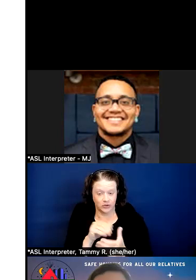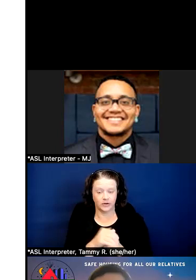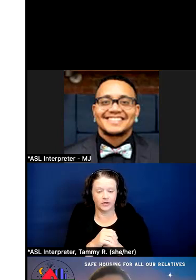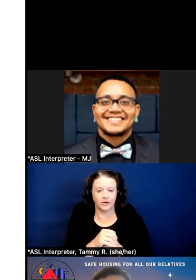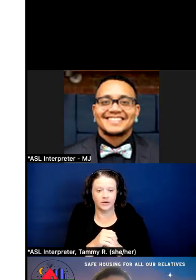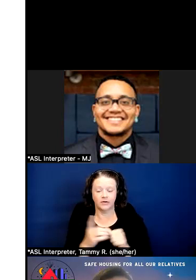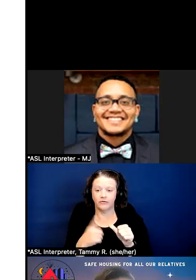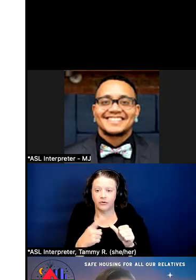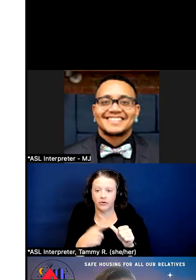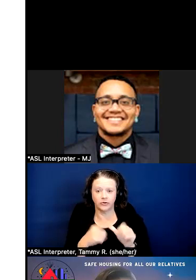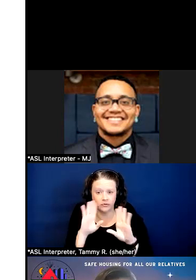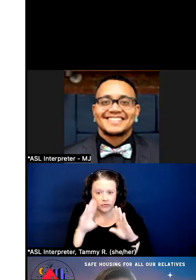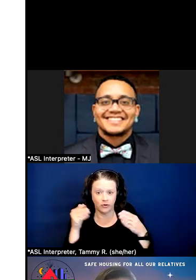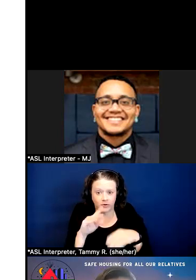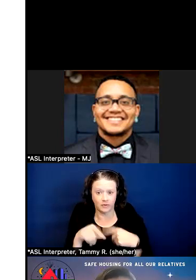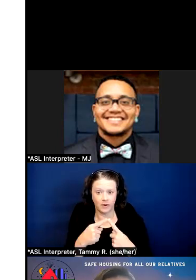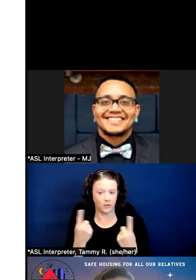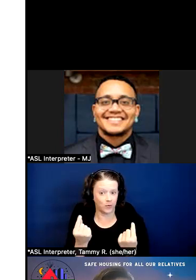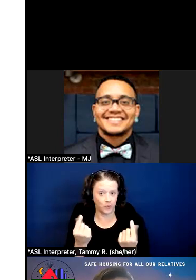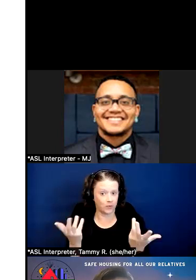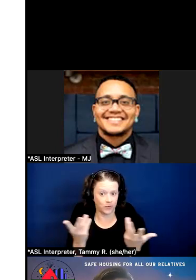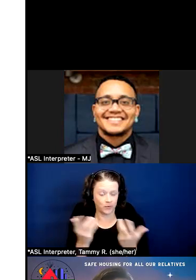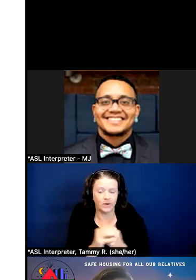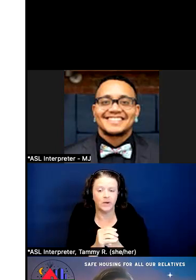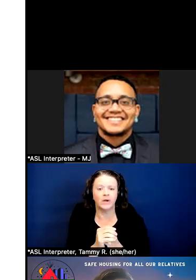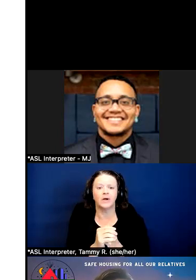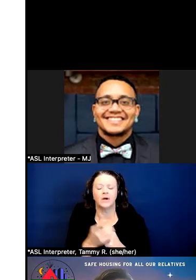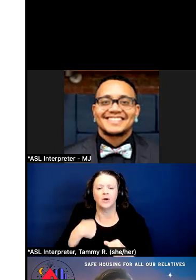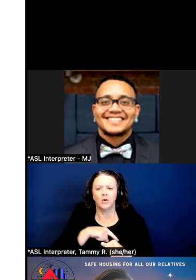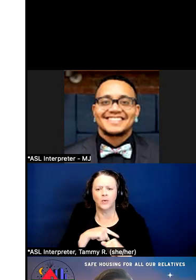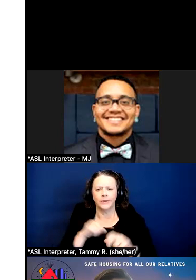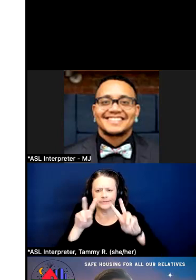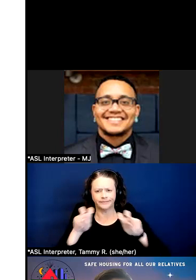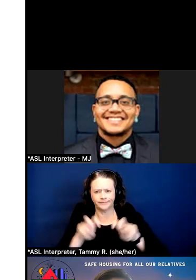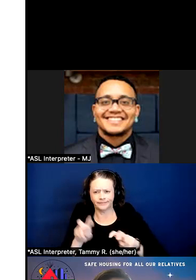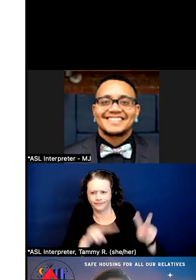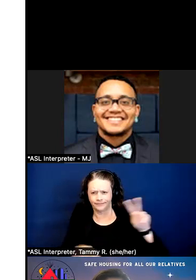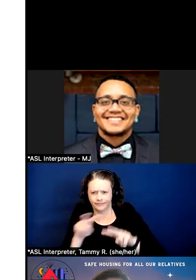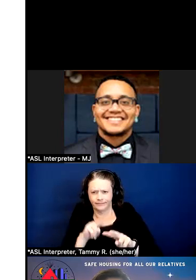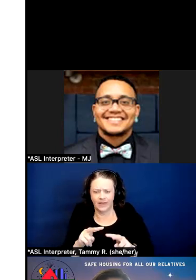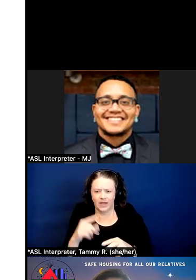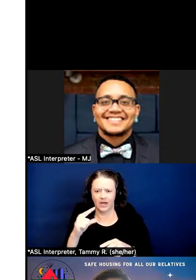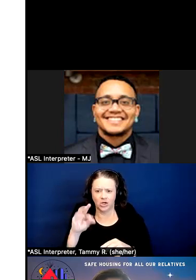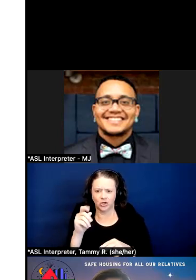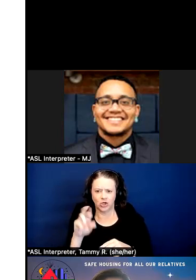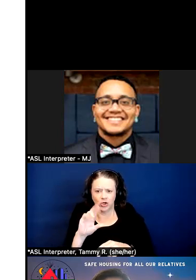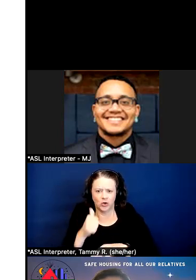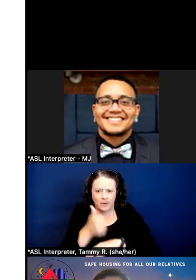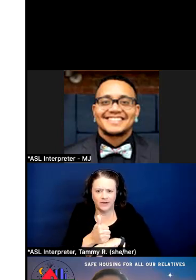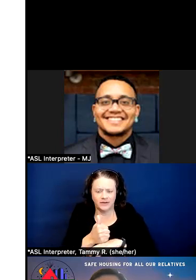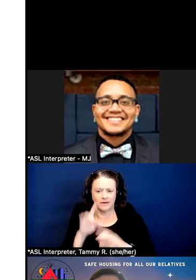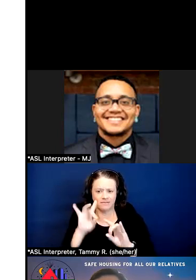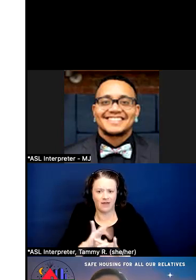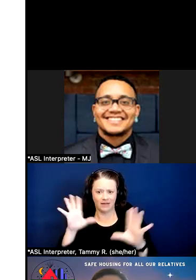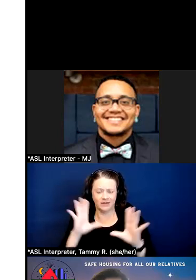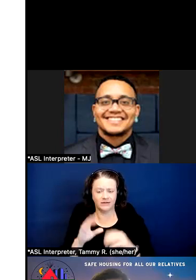The primary focus of what we're doing, right, is really looking at gender-based violence in Indigenous communities at the